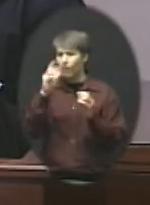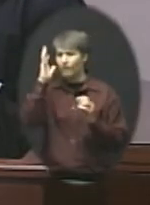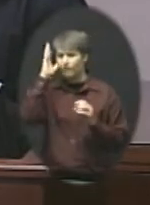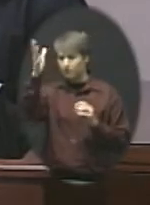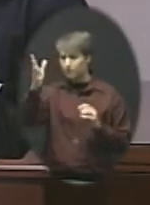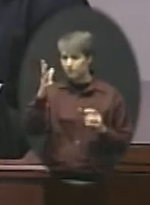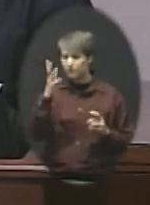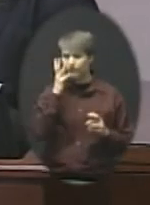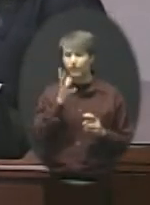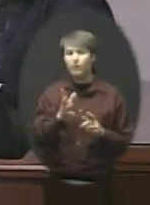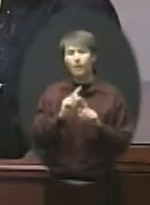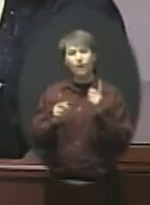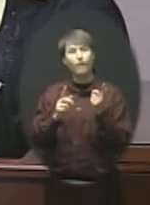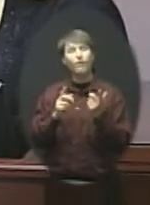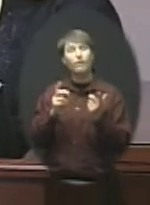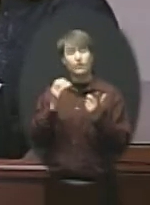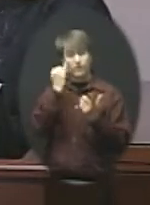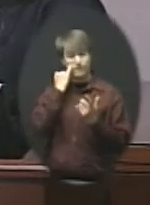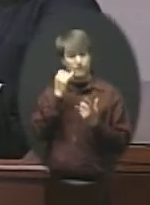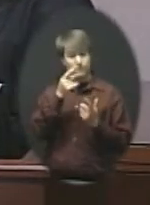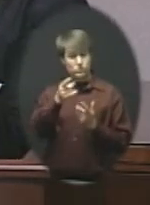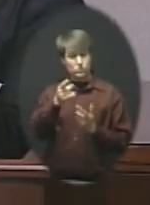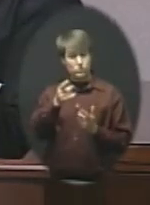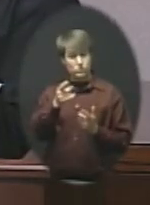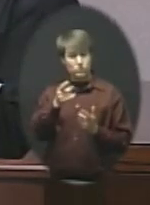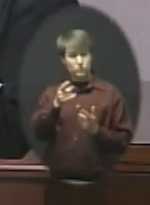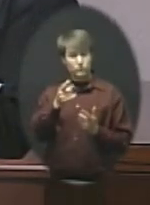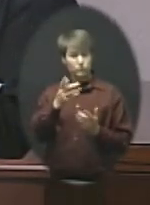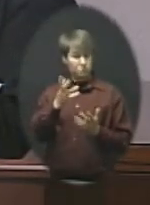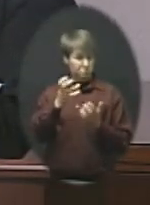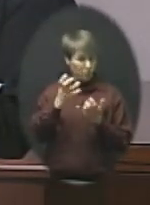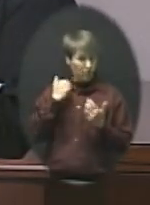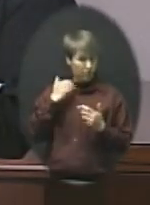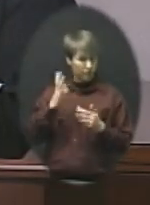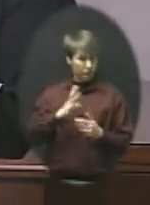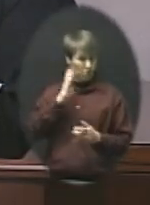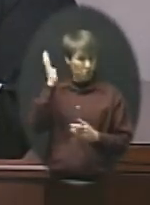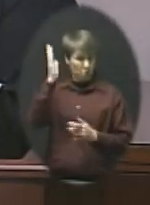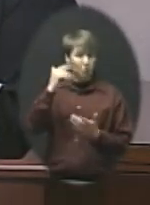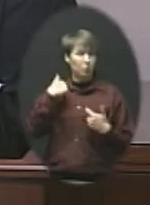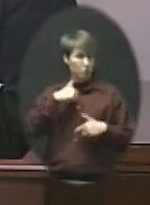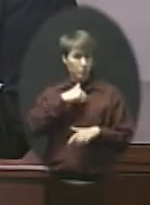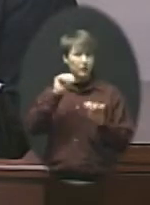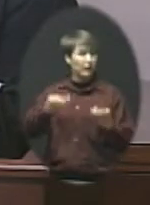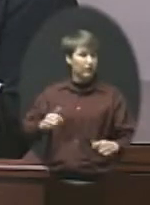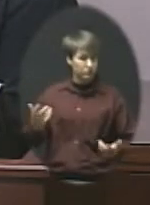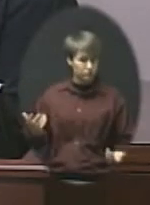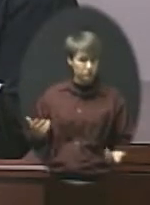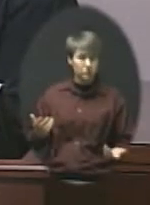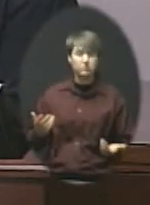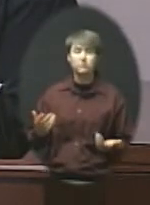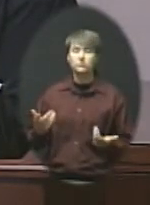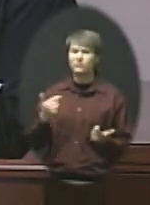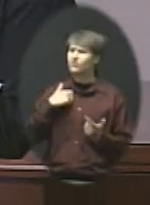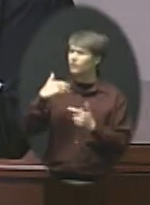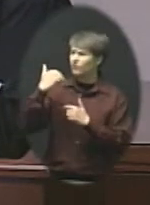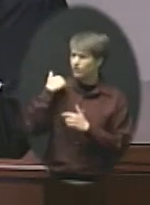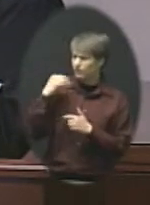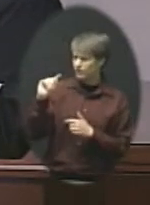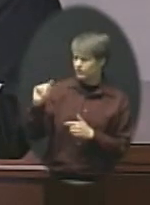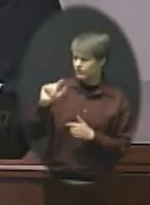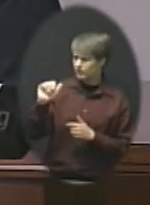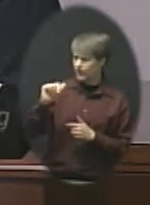future. But if it's your desire to have a formal presentation on this technology plan, we can do that. Remind me, what is